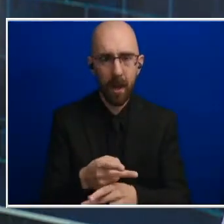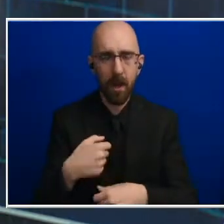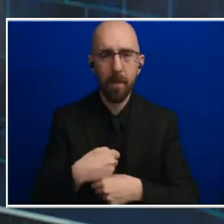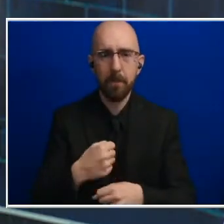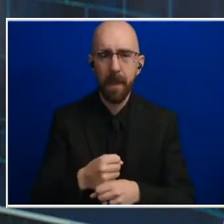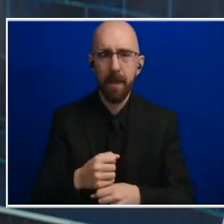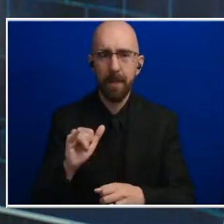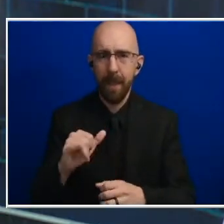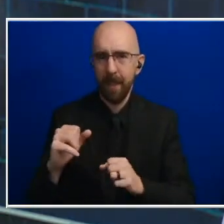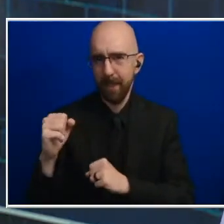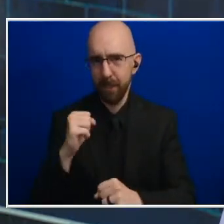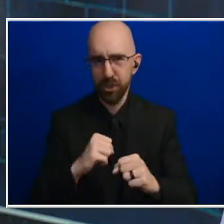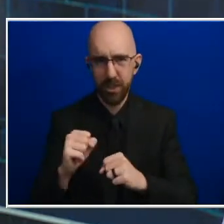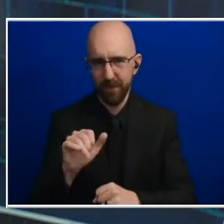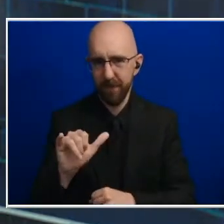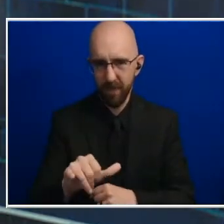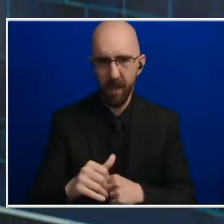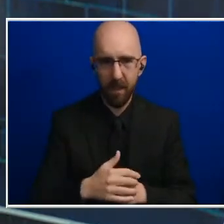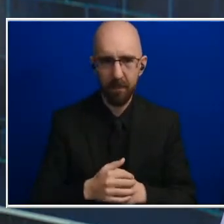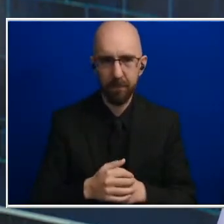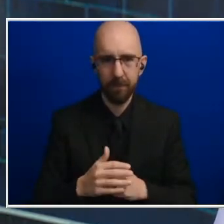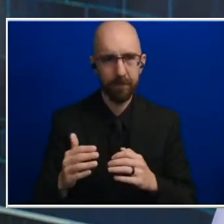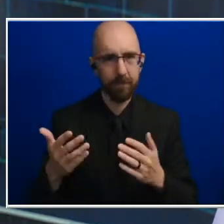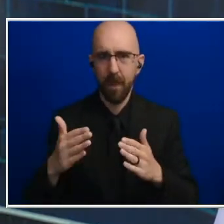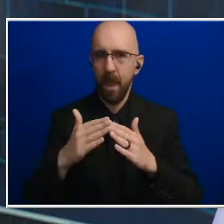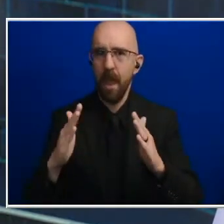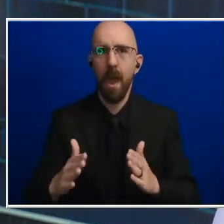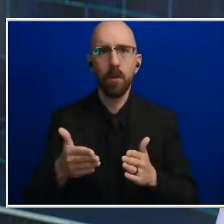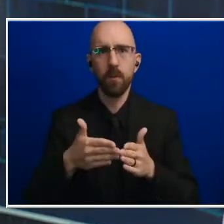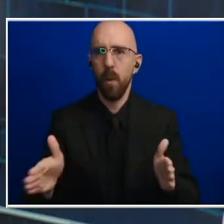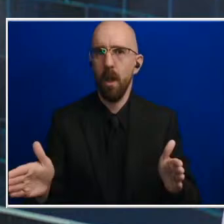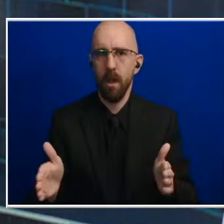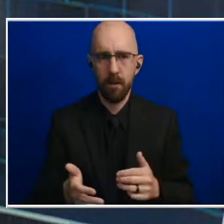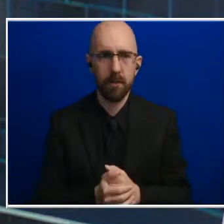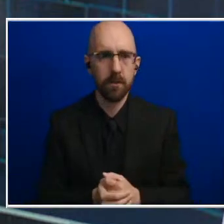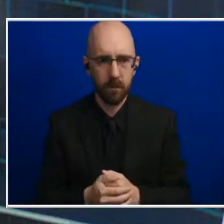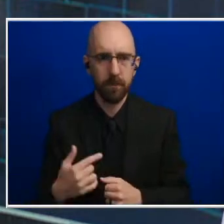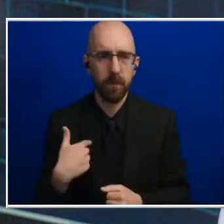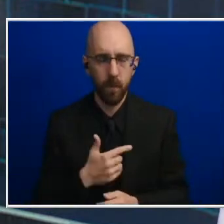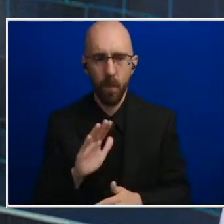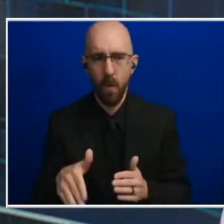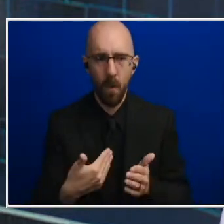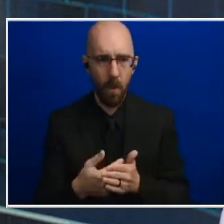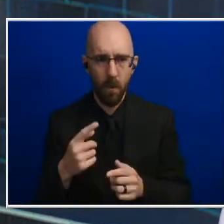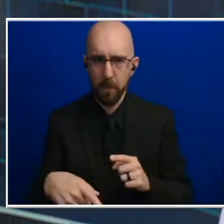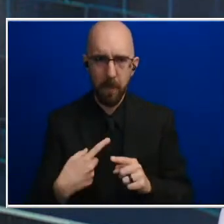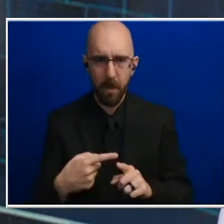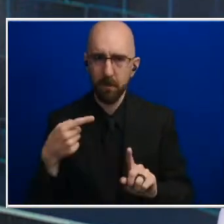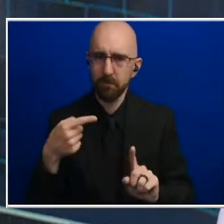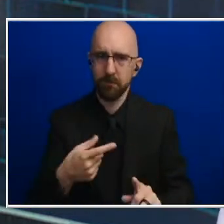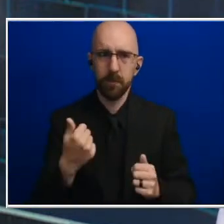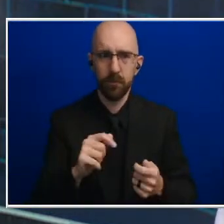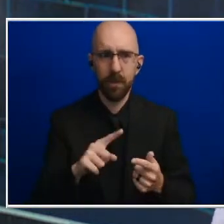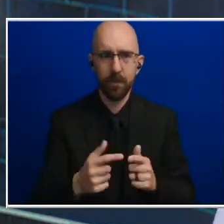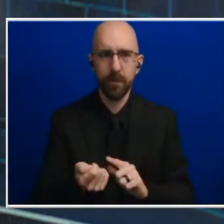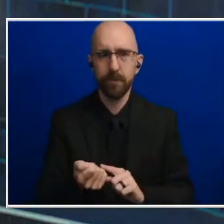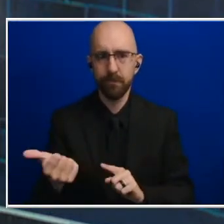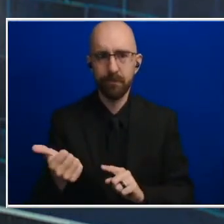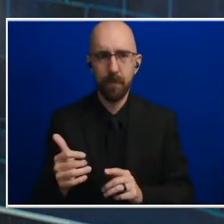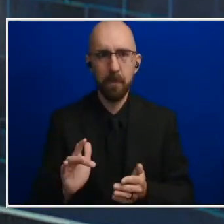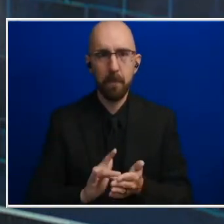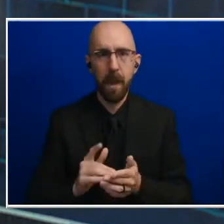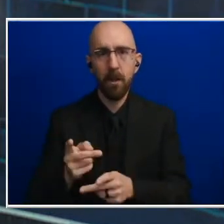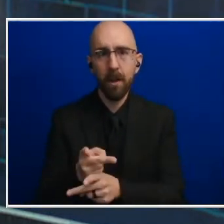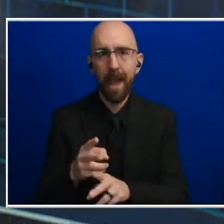that house-wide. So we're all about trying to get rid of medical care deserts. And that's